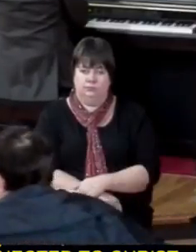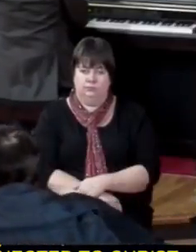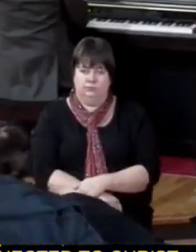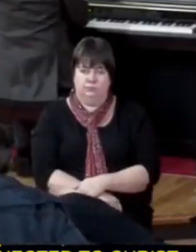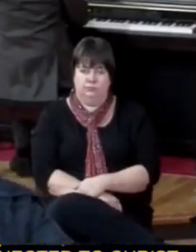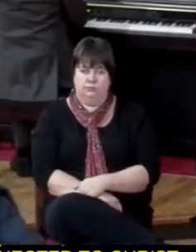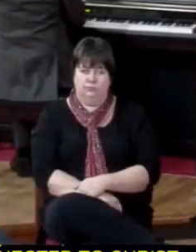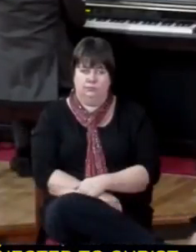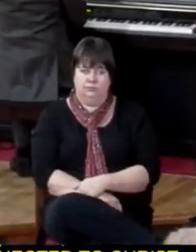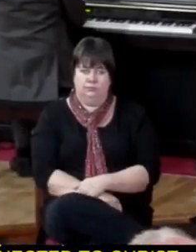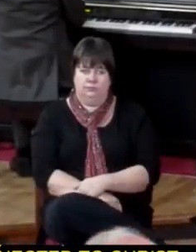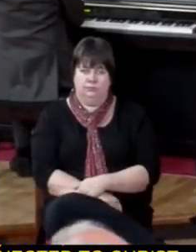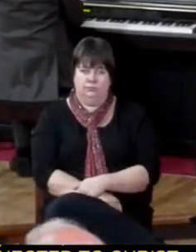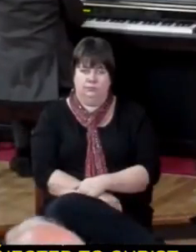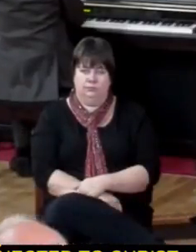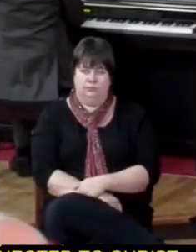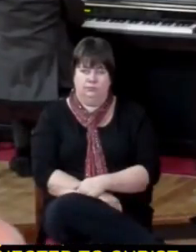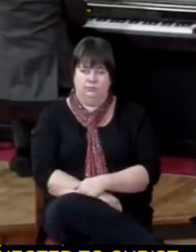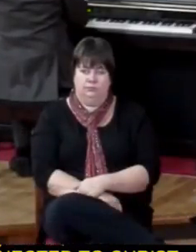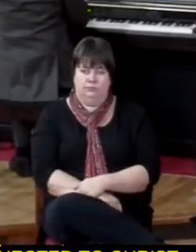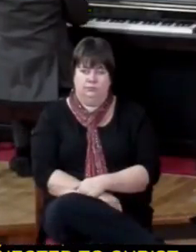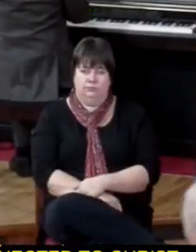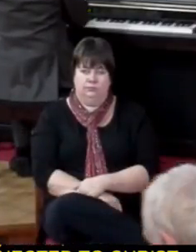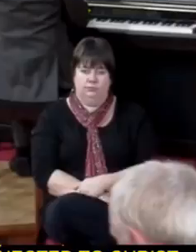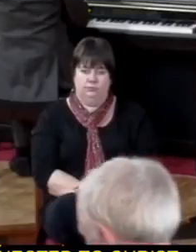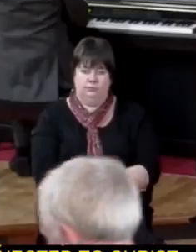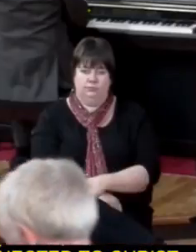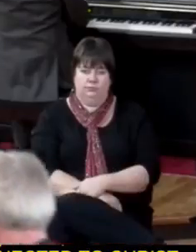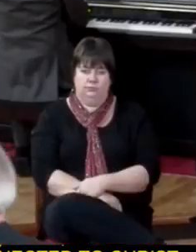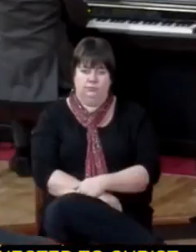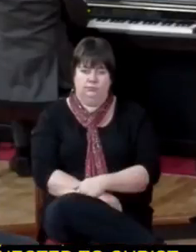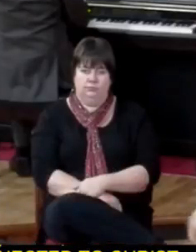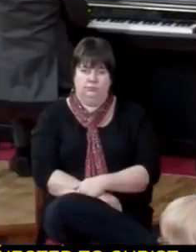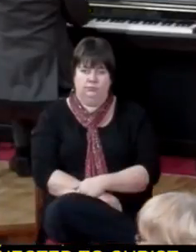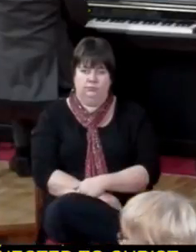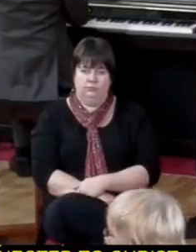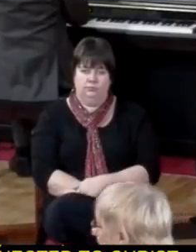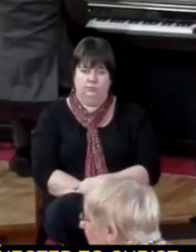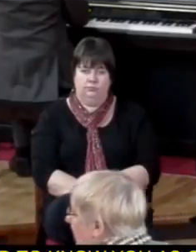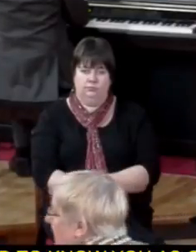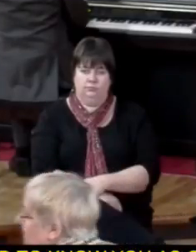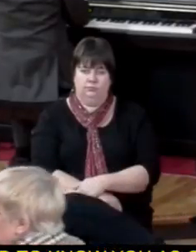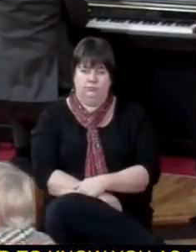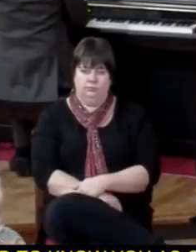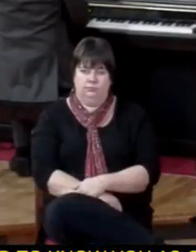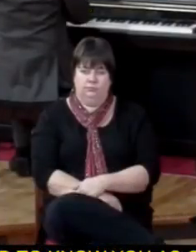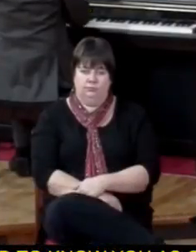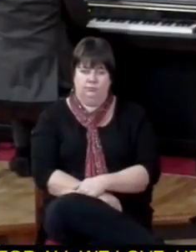Thank you.